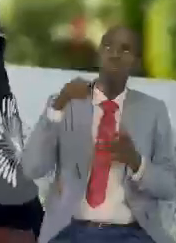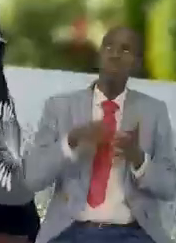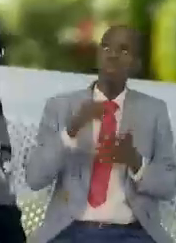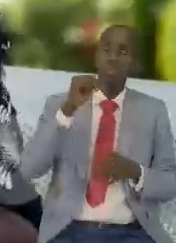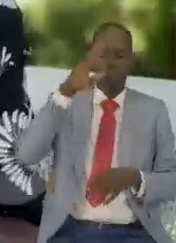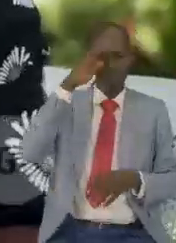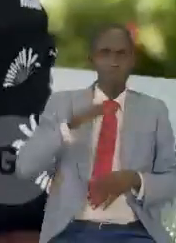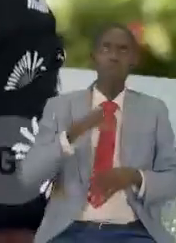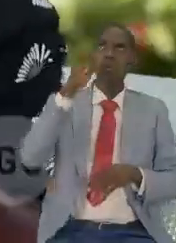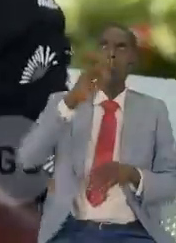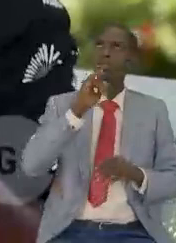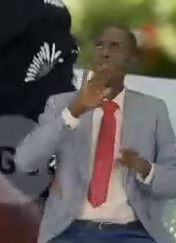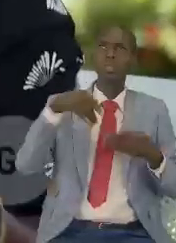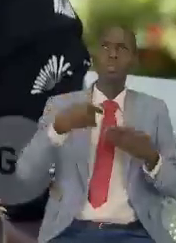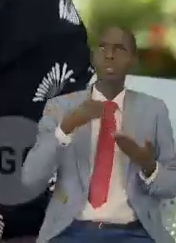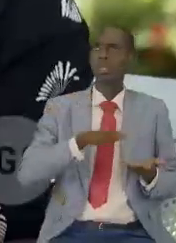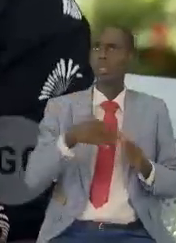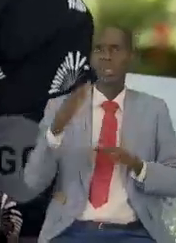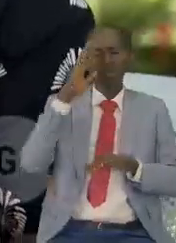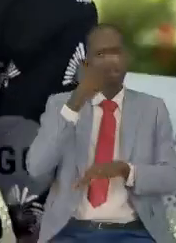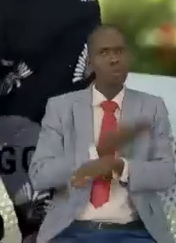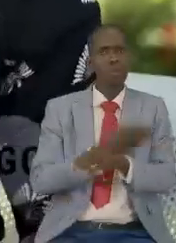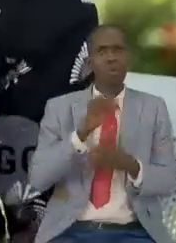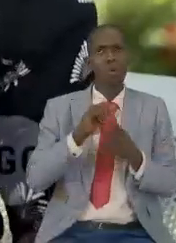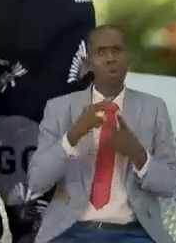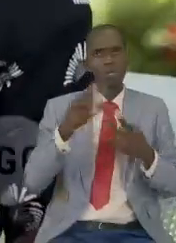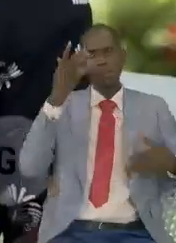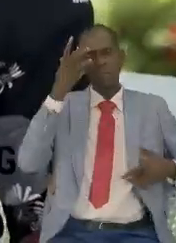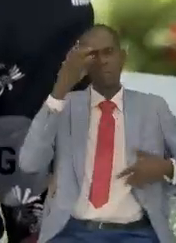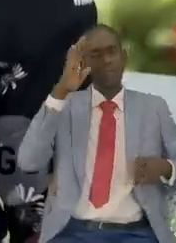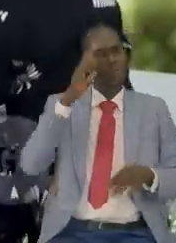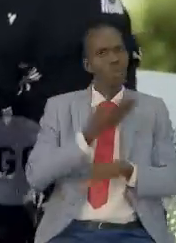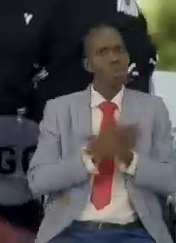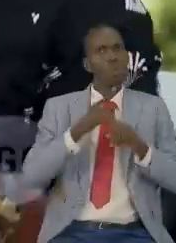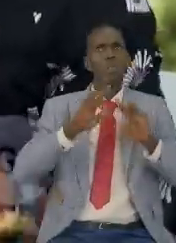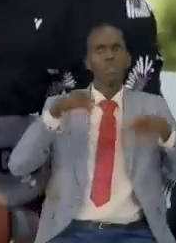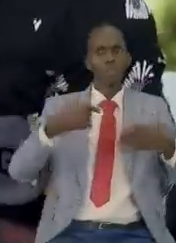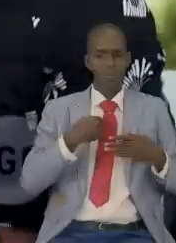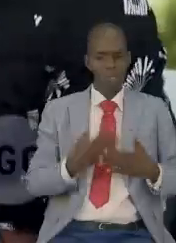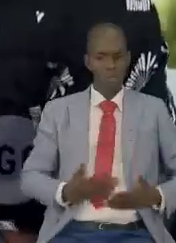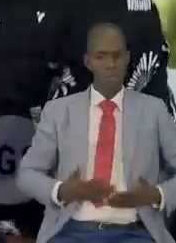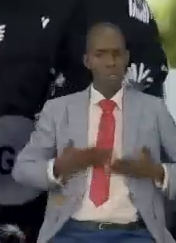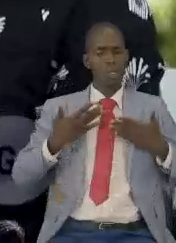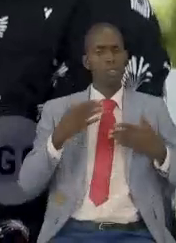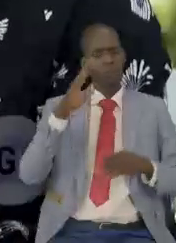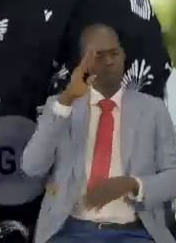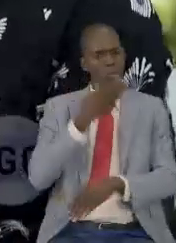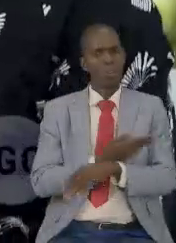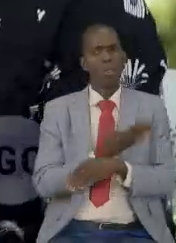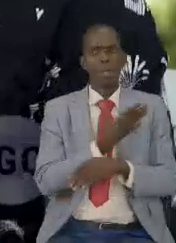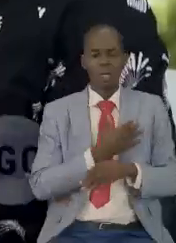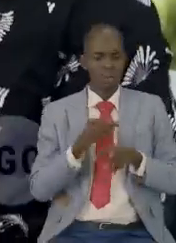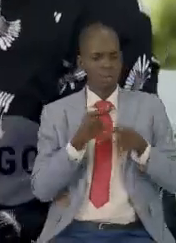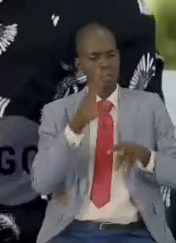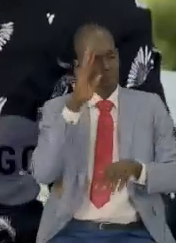child, but he gave me a live child. And I saw him in that condition. I was like, can it be?